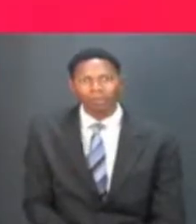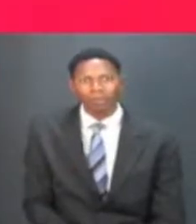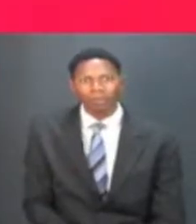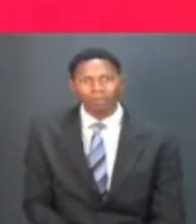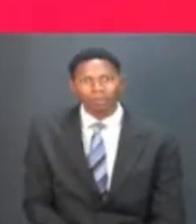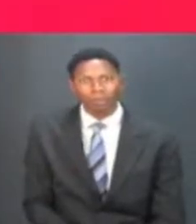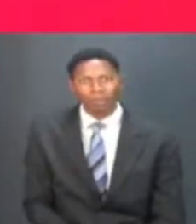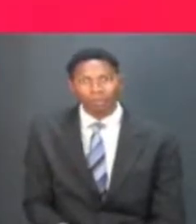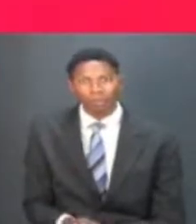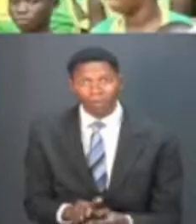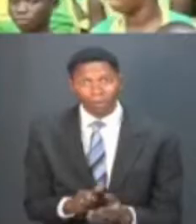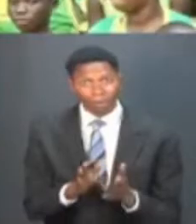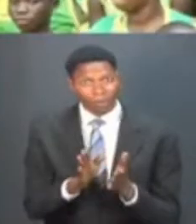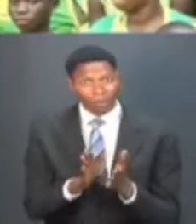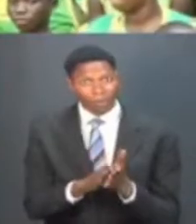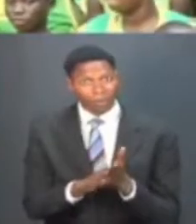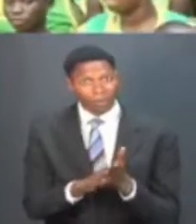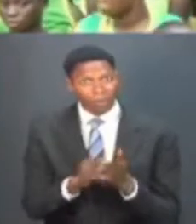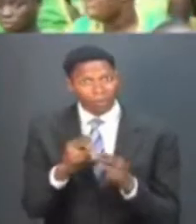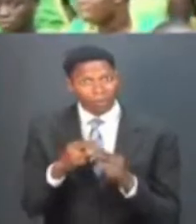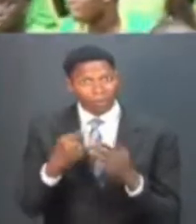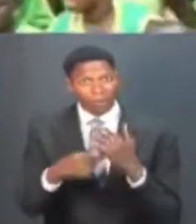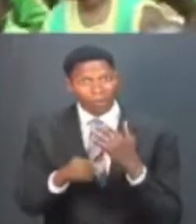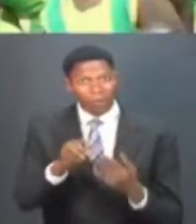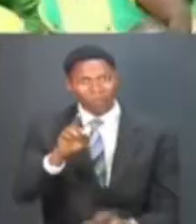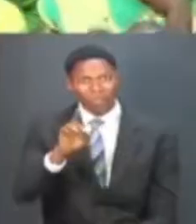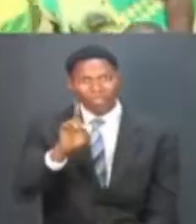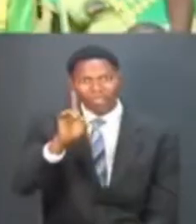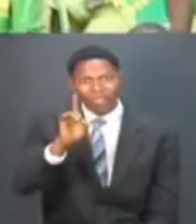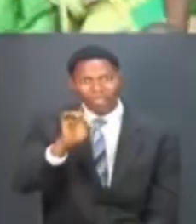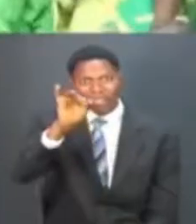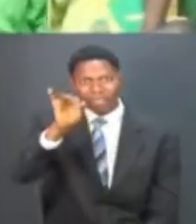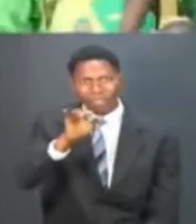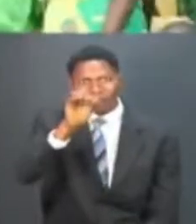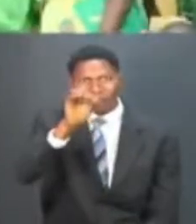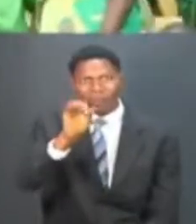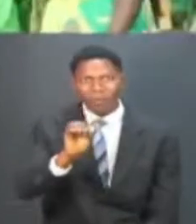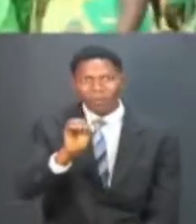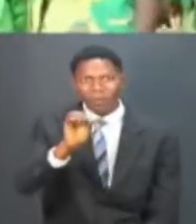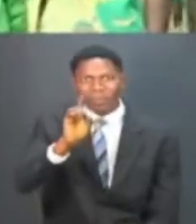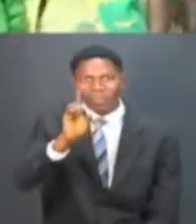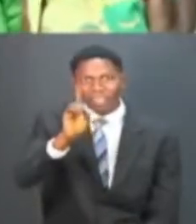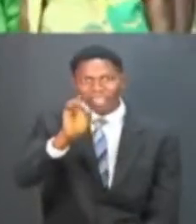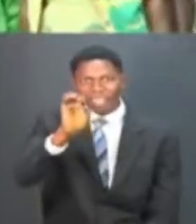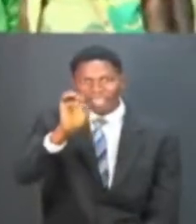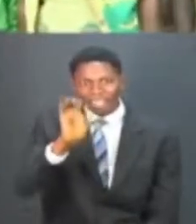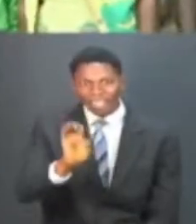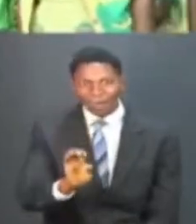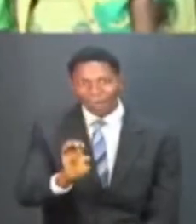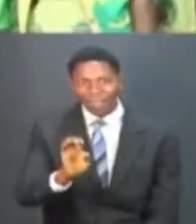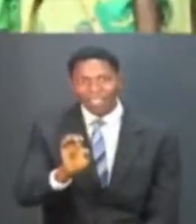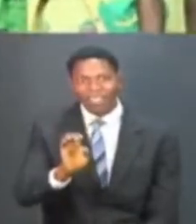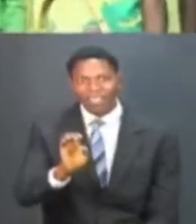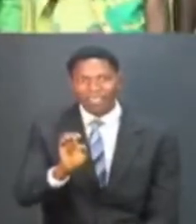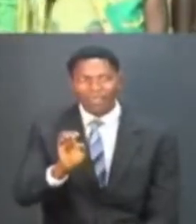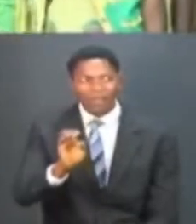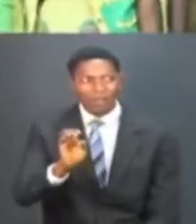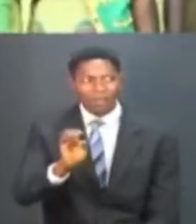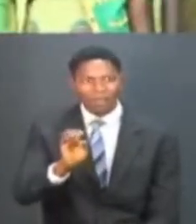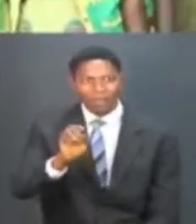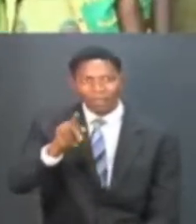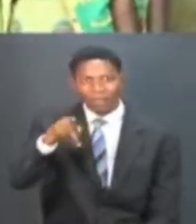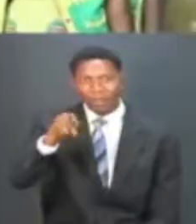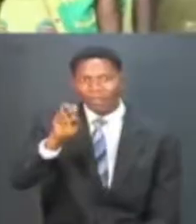and the school is Joje Penny Senior High School, Joje. They are